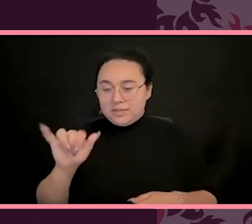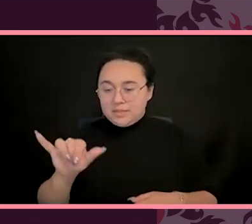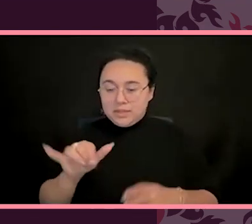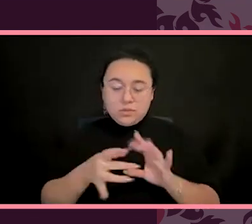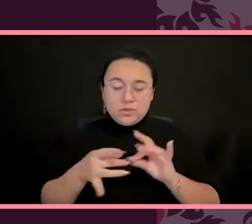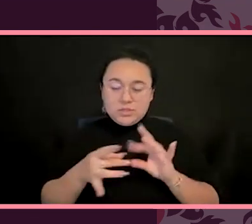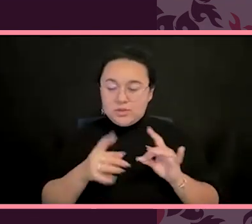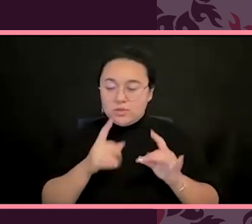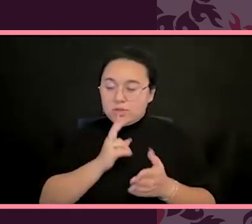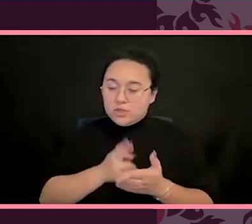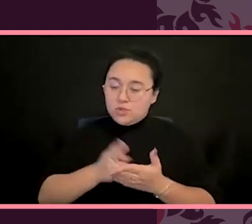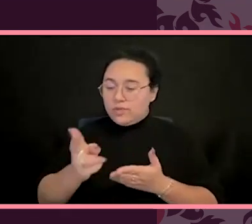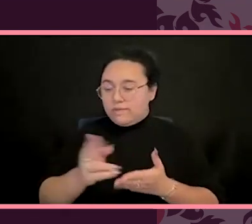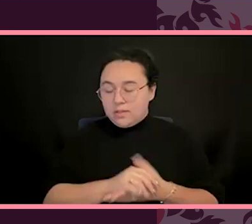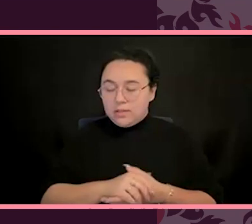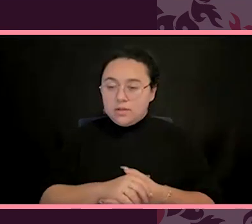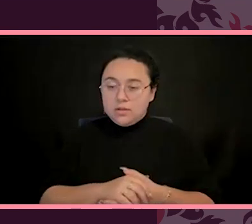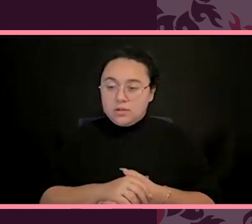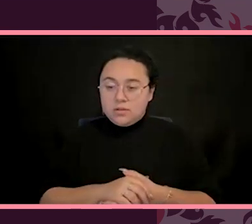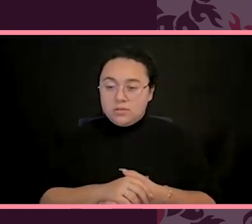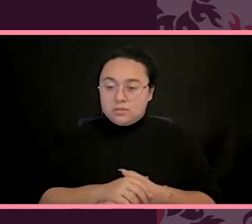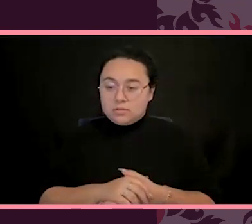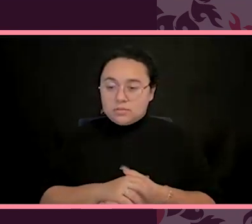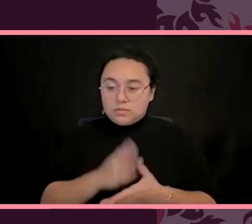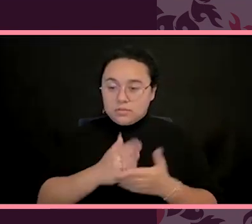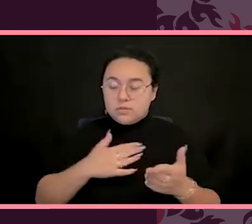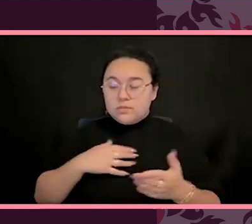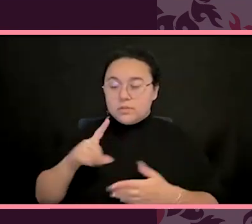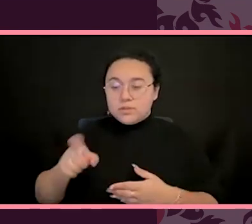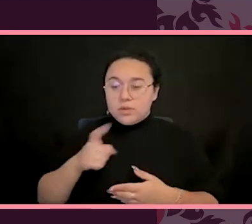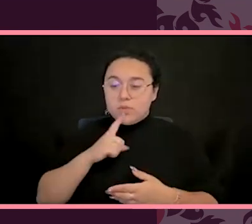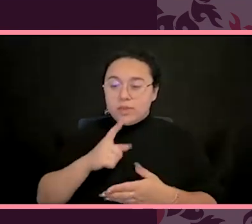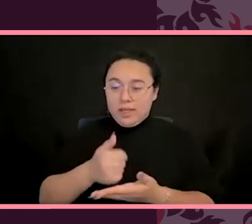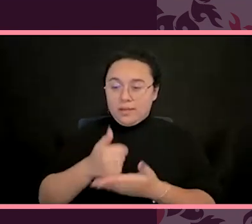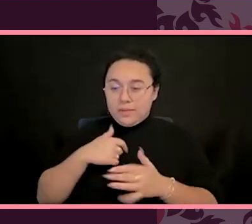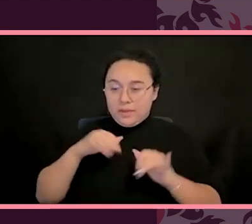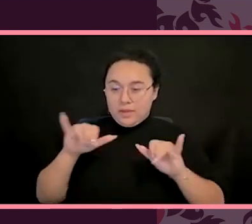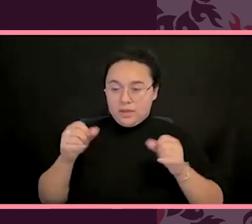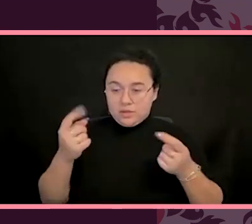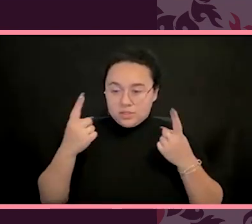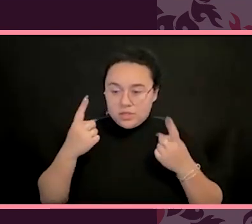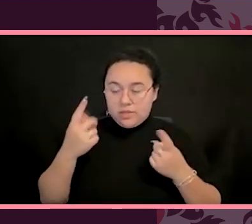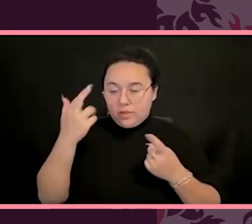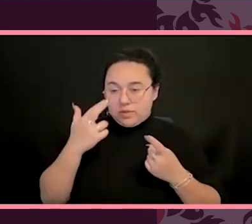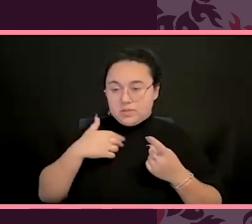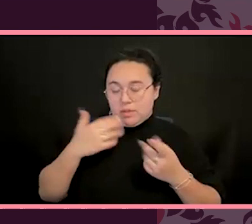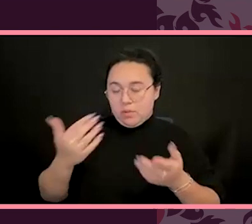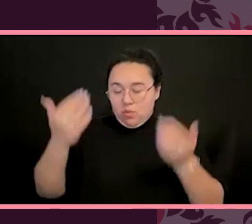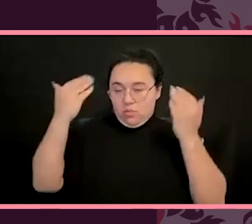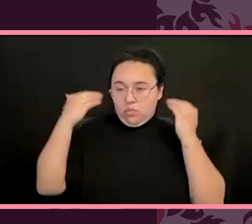really truthful, in that part of getting my diagnosis really helped me see the reason why I was so